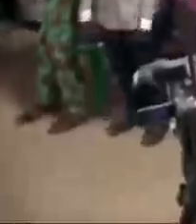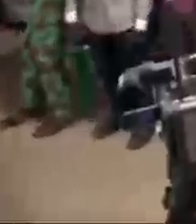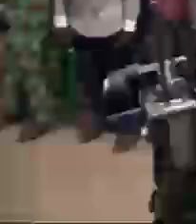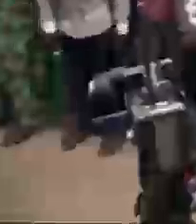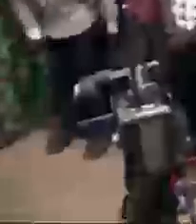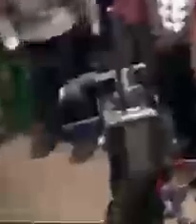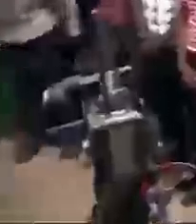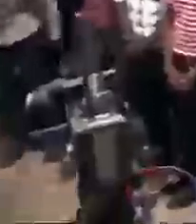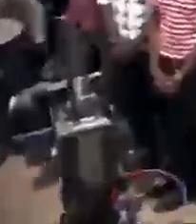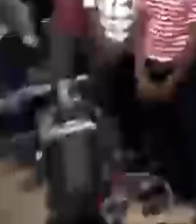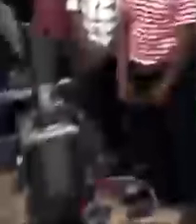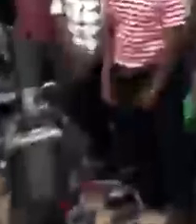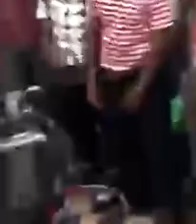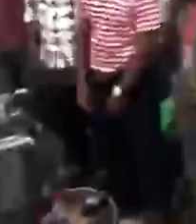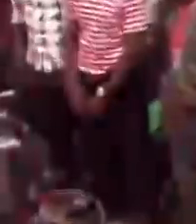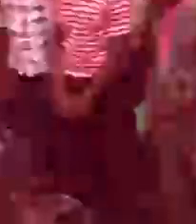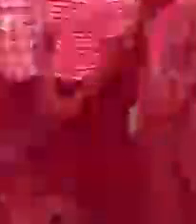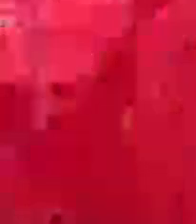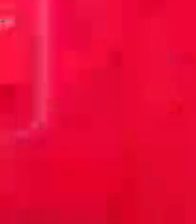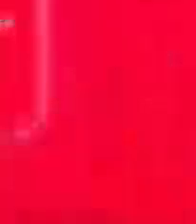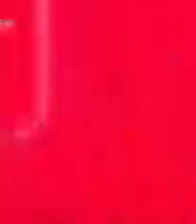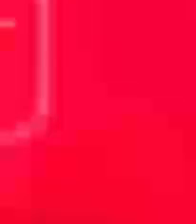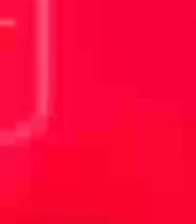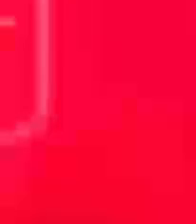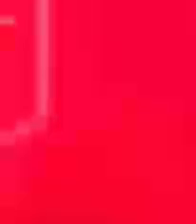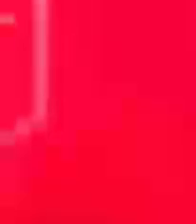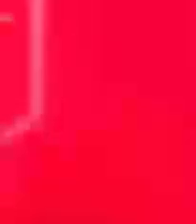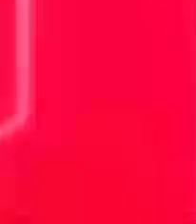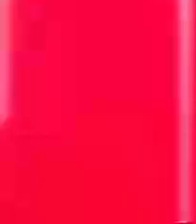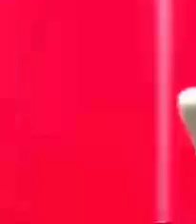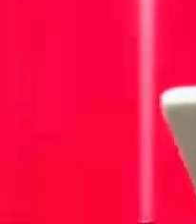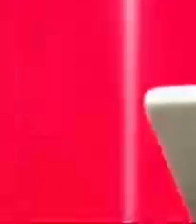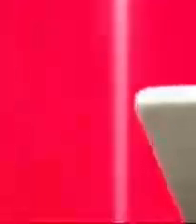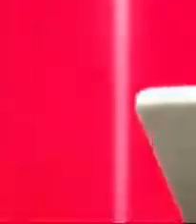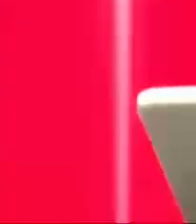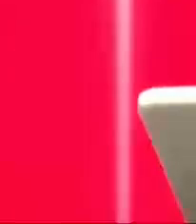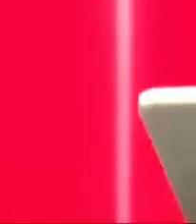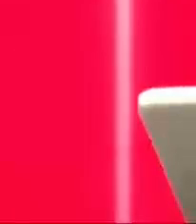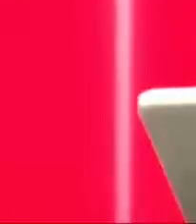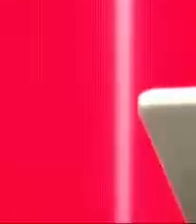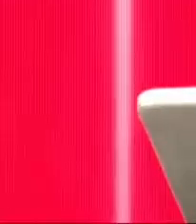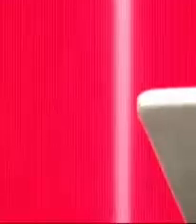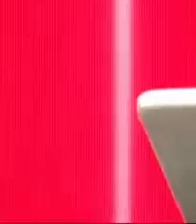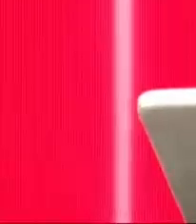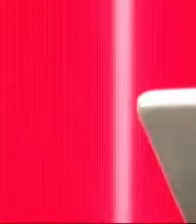God is there. He will meet your need in Jesus' name.